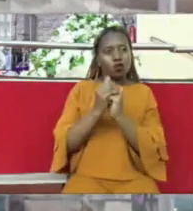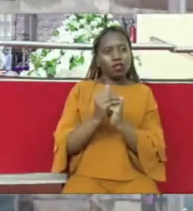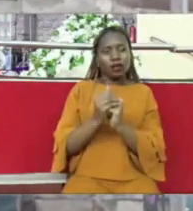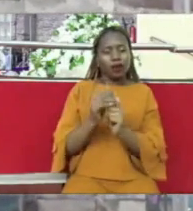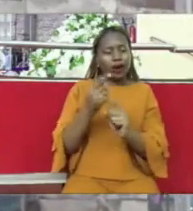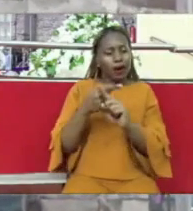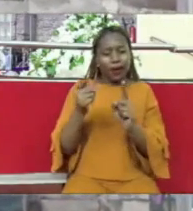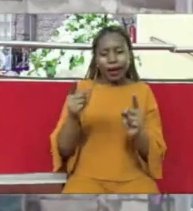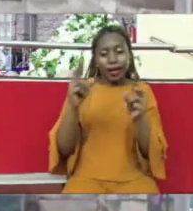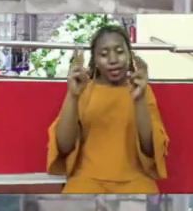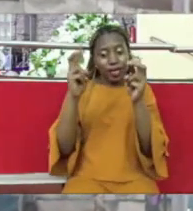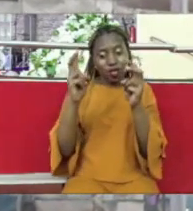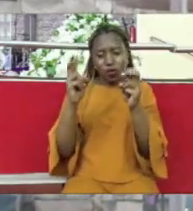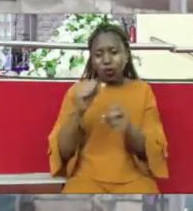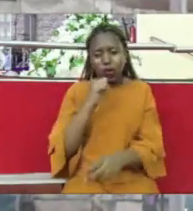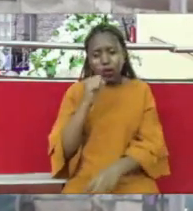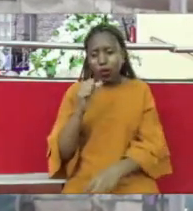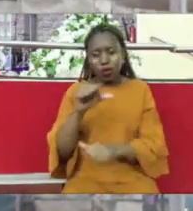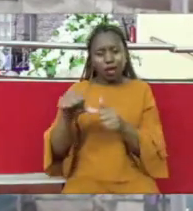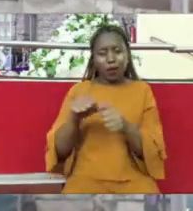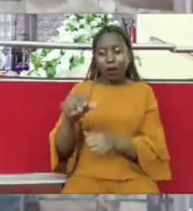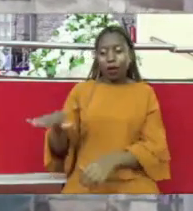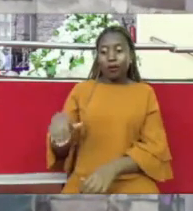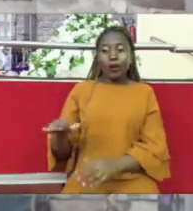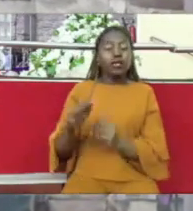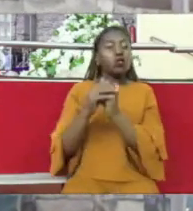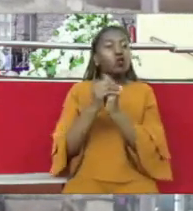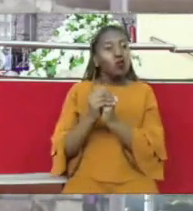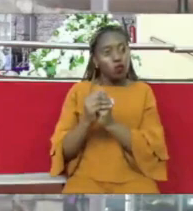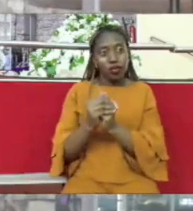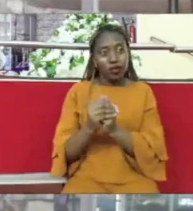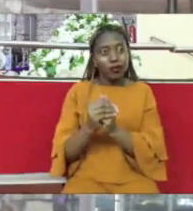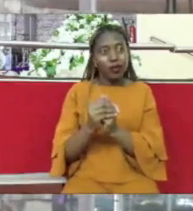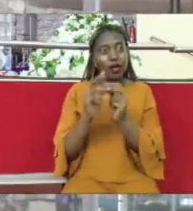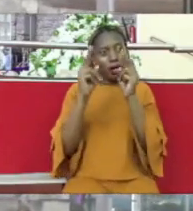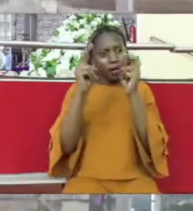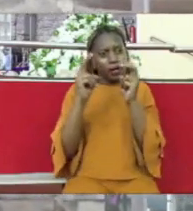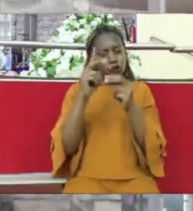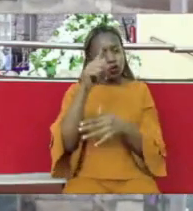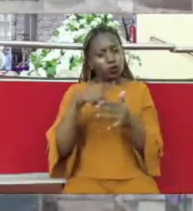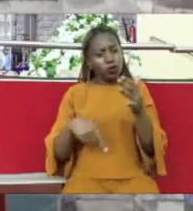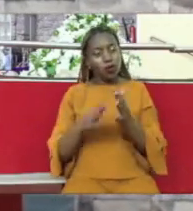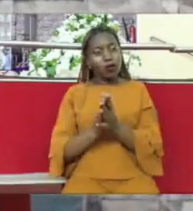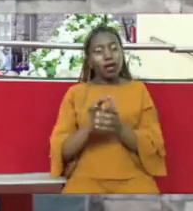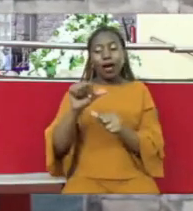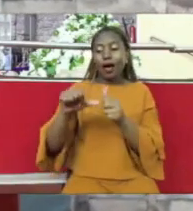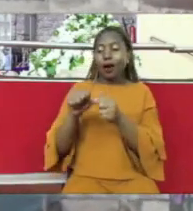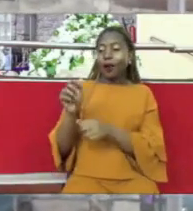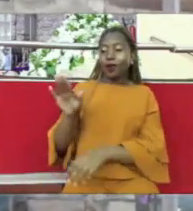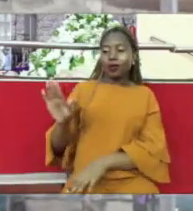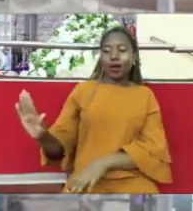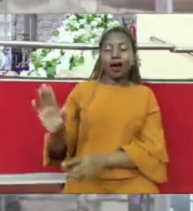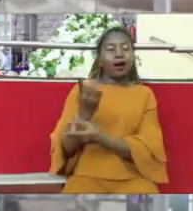the place of worship. The issue was about her deliverance. Lakini swala halikuwa mahali pa ibada, ilikuwa ni kukombolewa